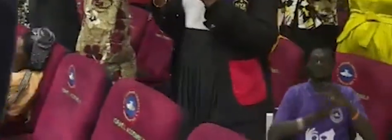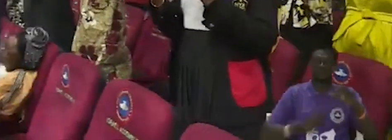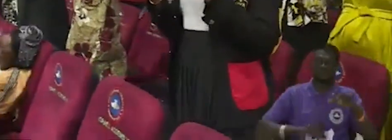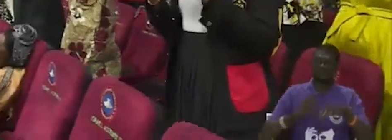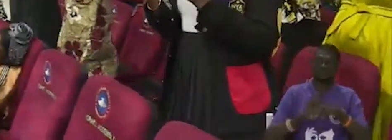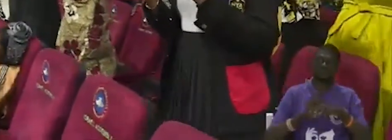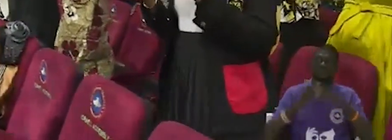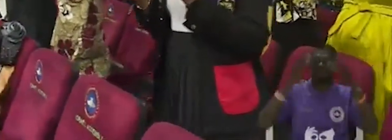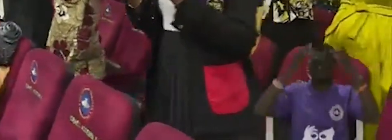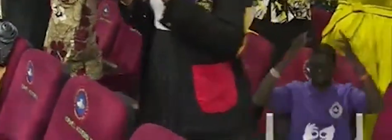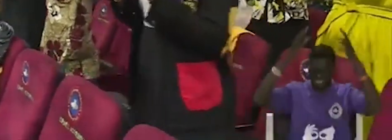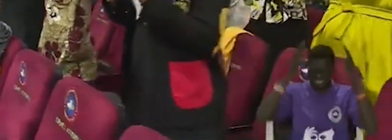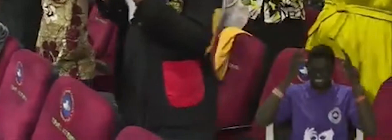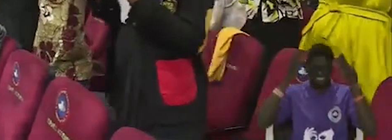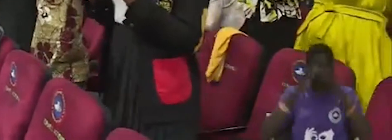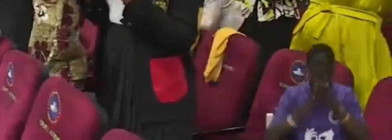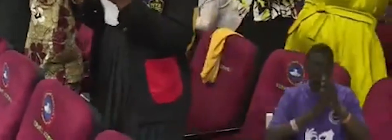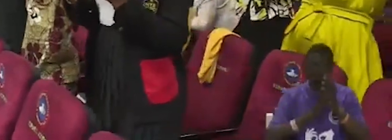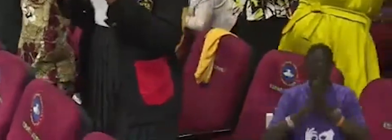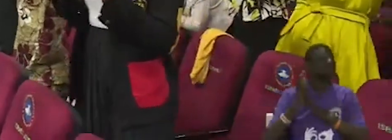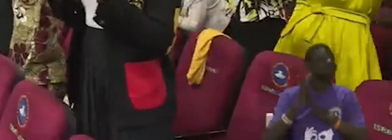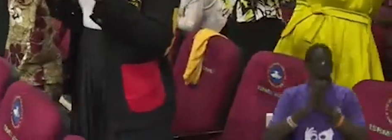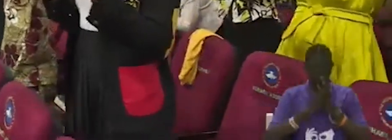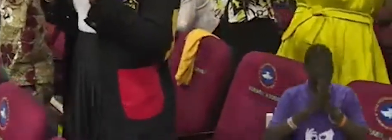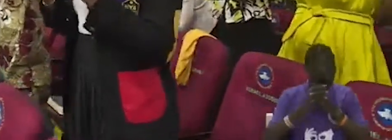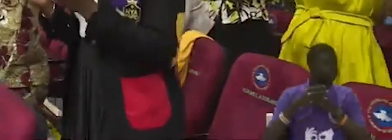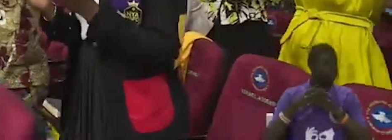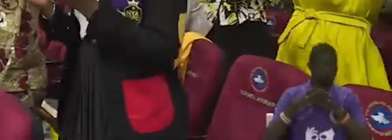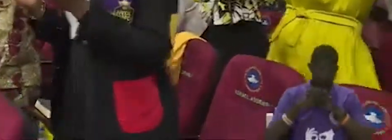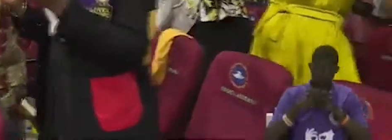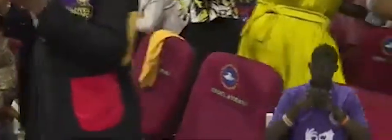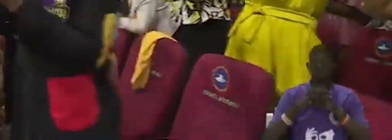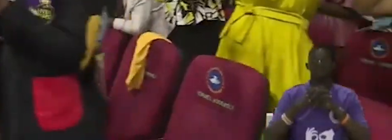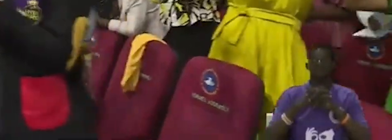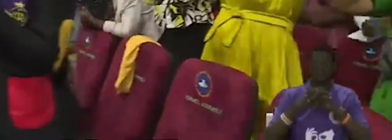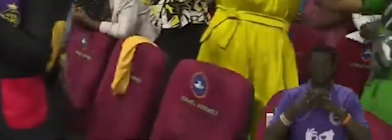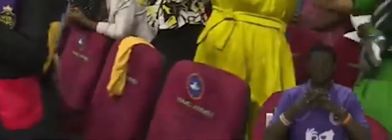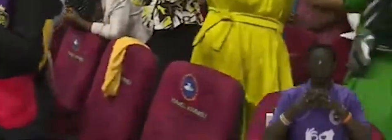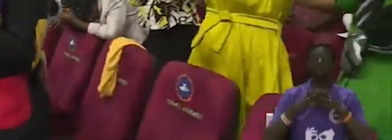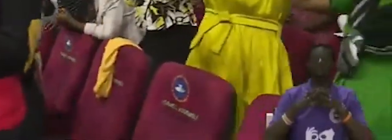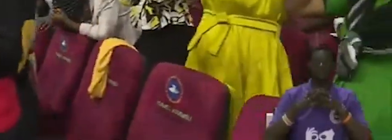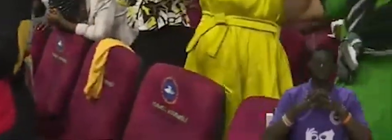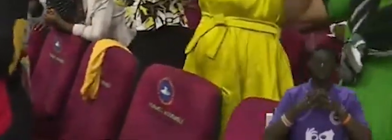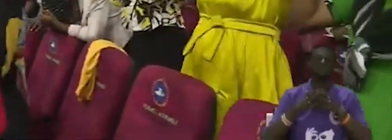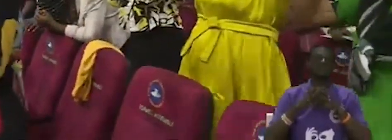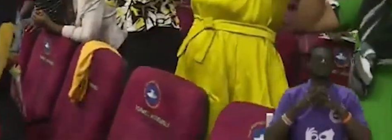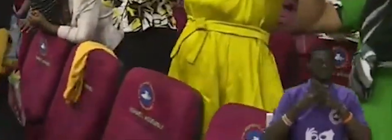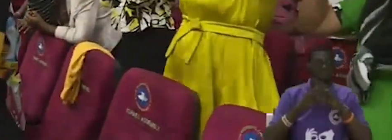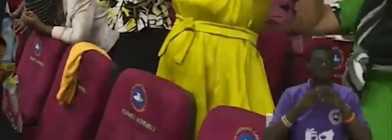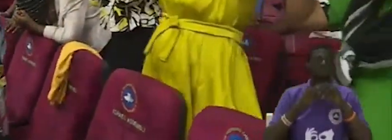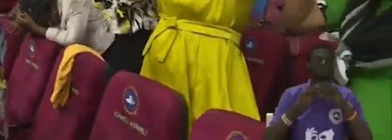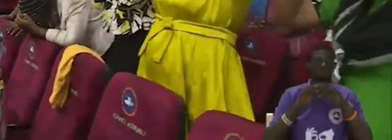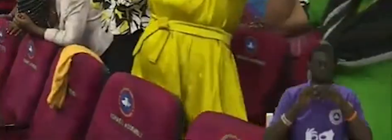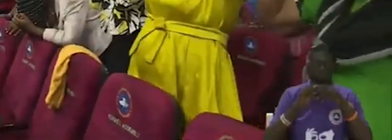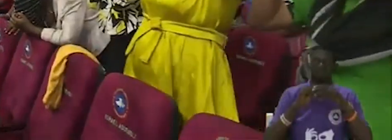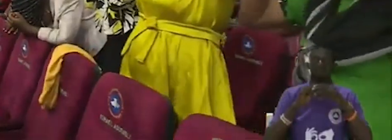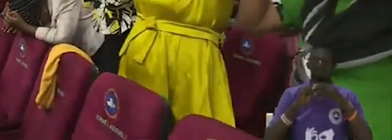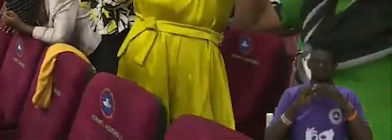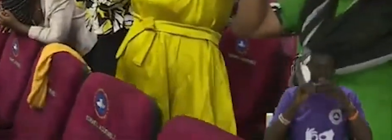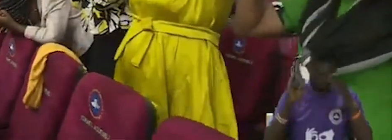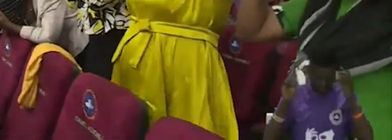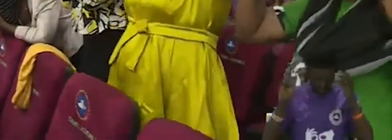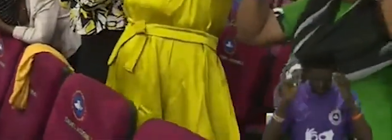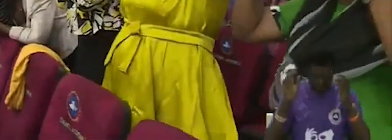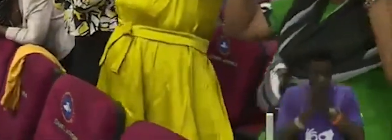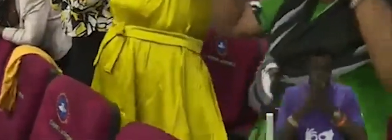pick anything else. The most important part of all of this, it is that crown. If I wear the crown here, I will be able to wear